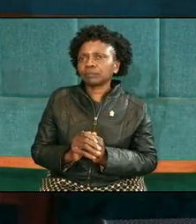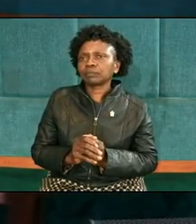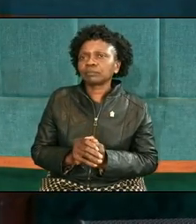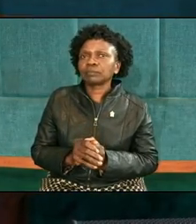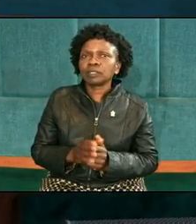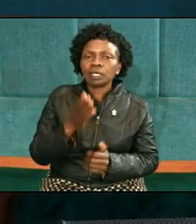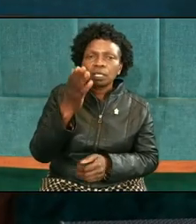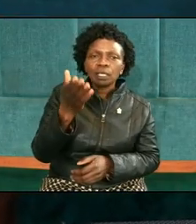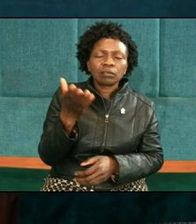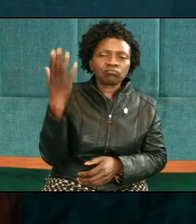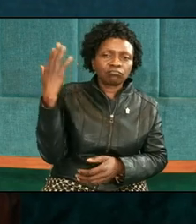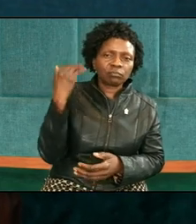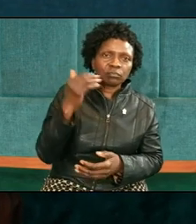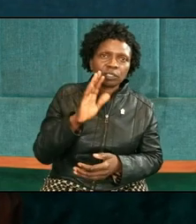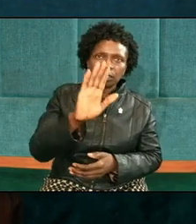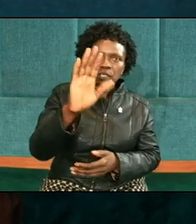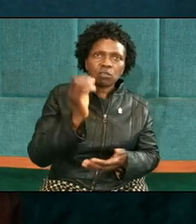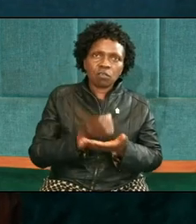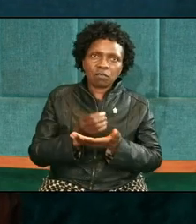I was in my office